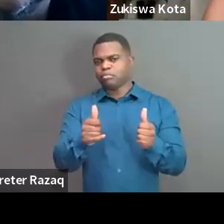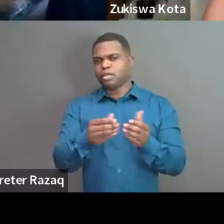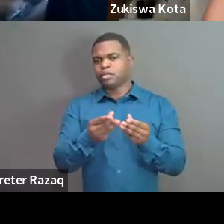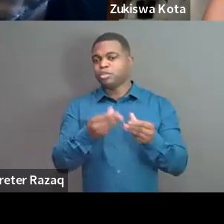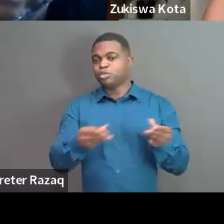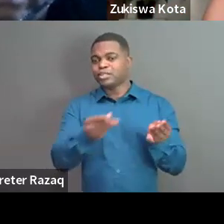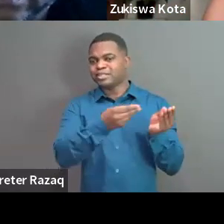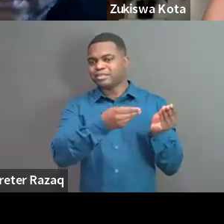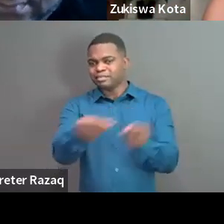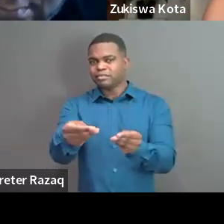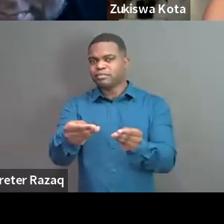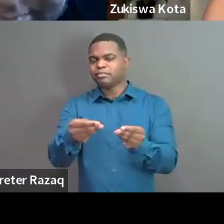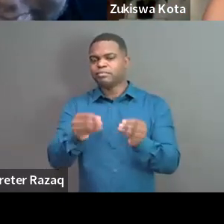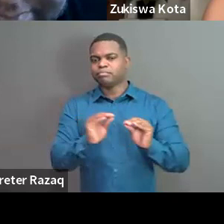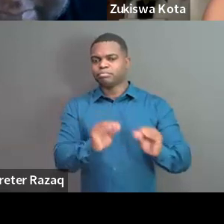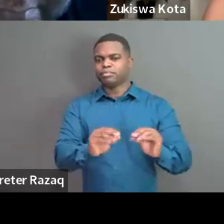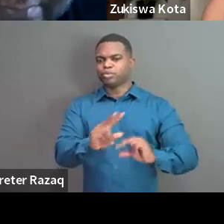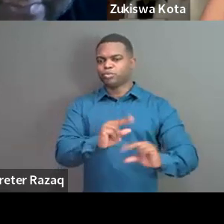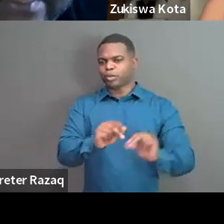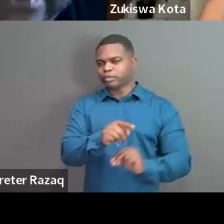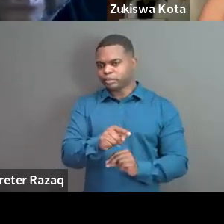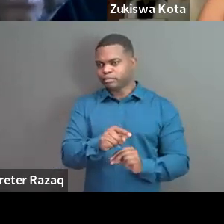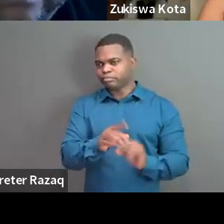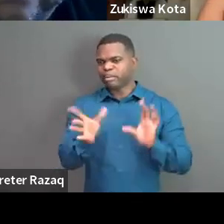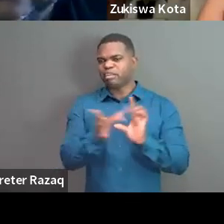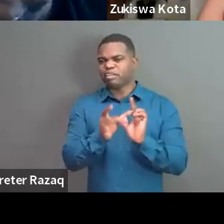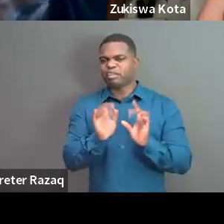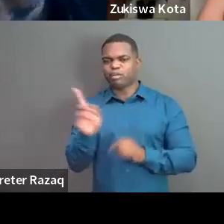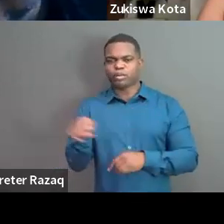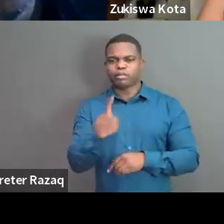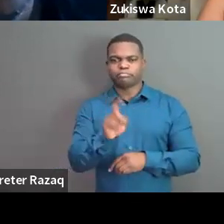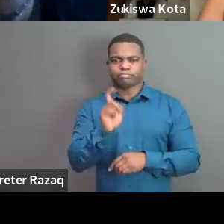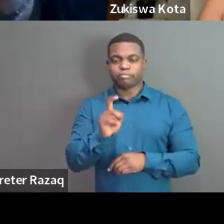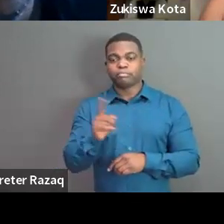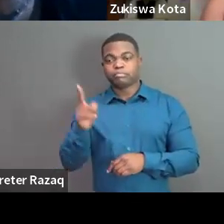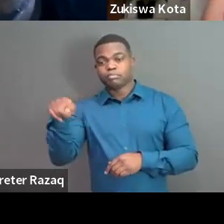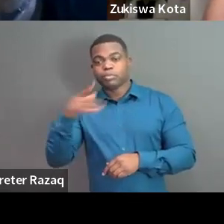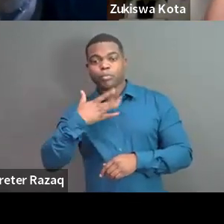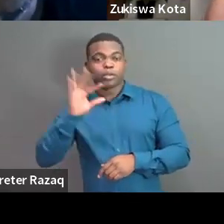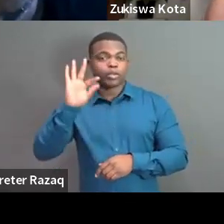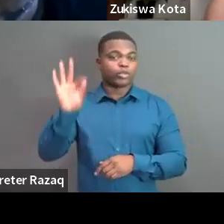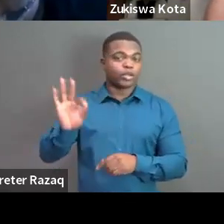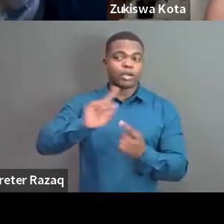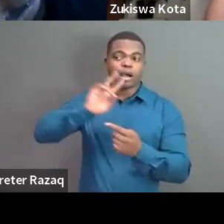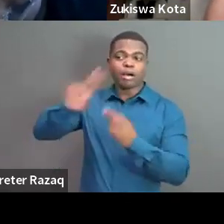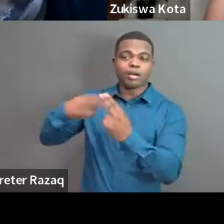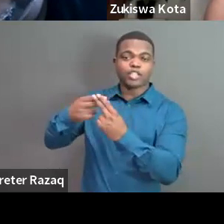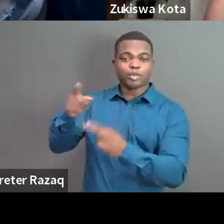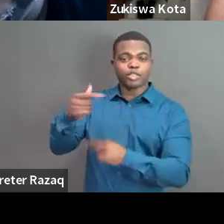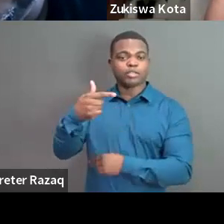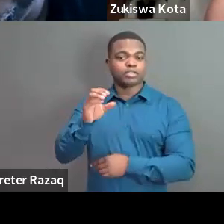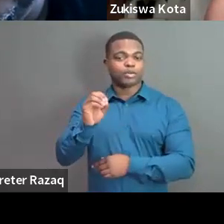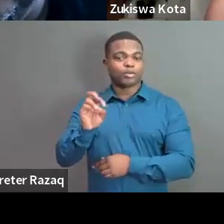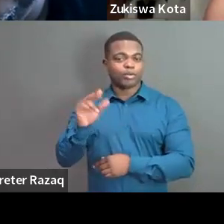Ryan will be following up soon with some resources from our panel today. But really just to say a big thanks to each of our